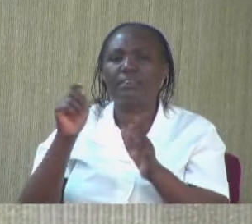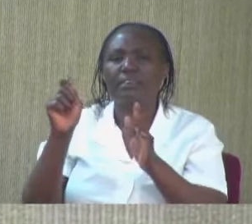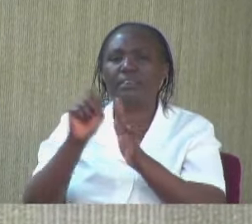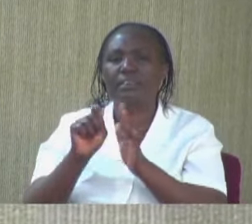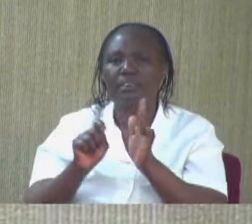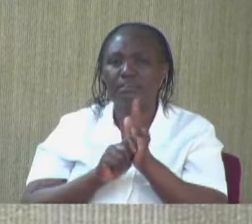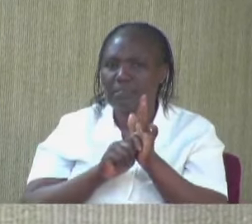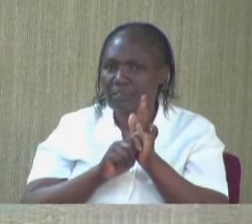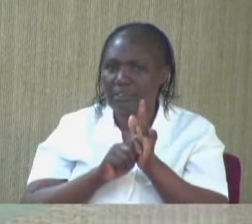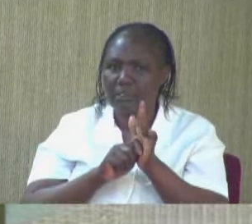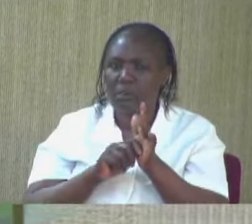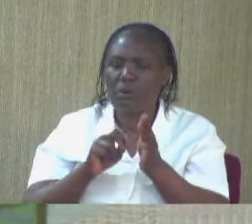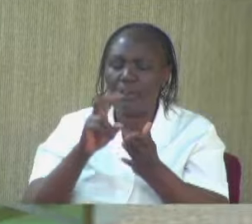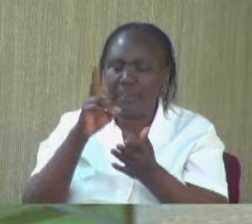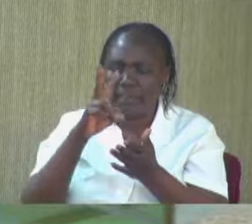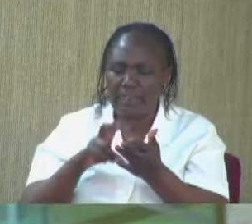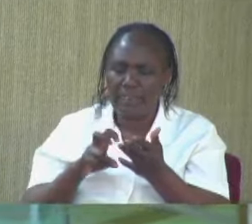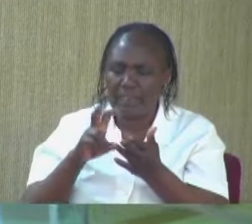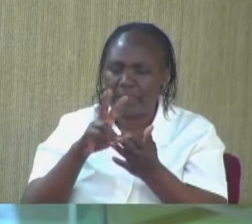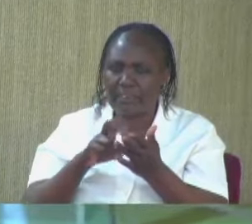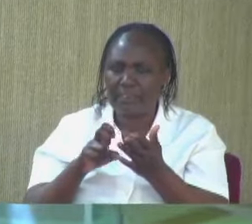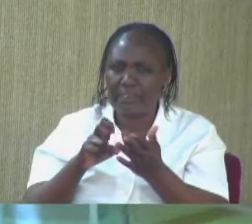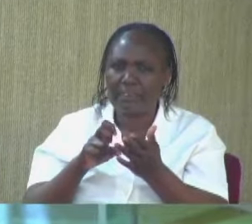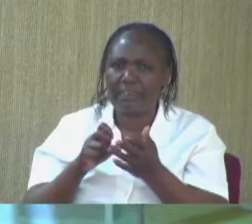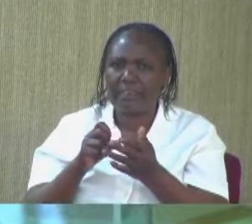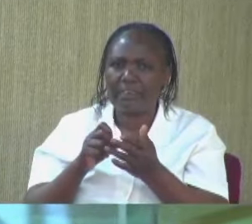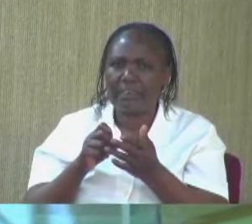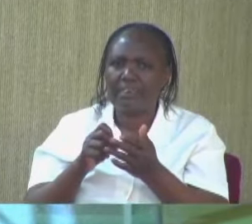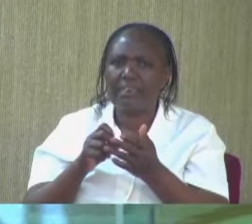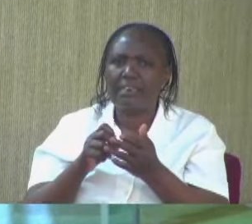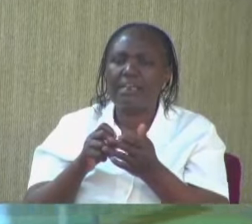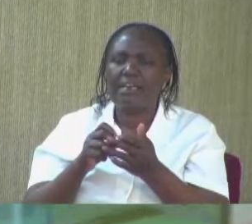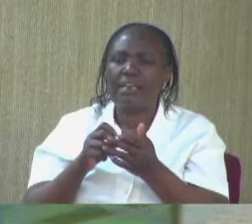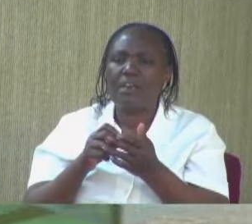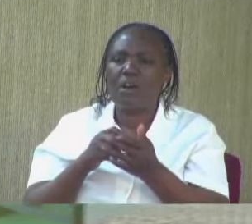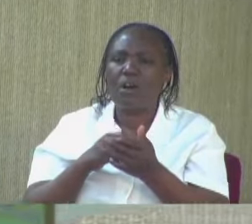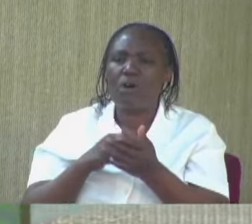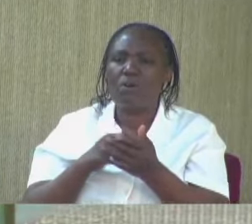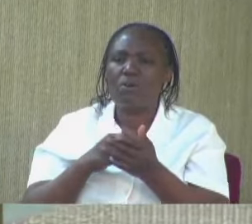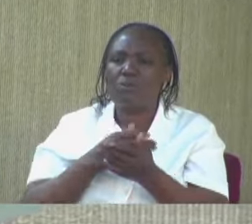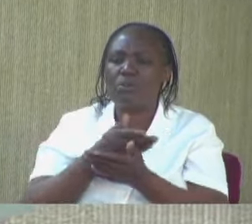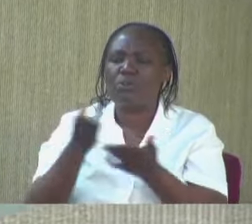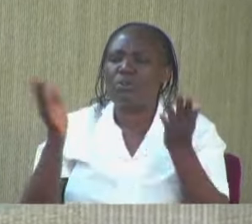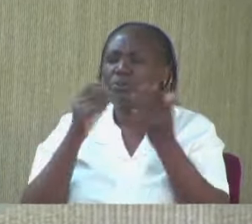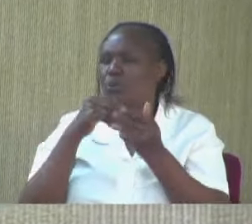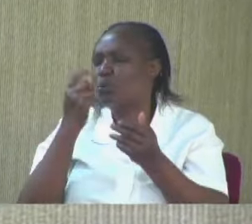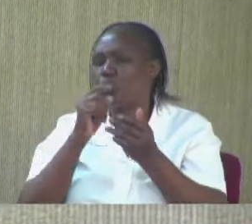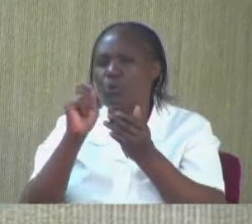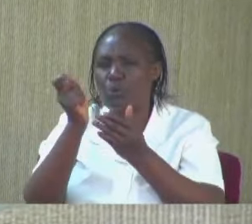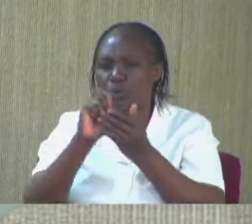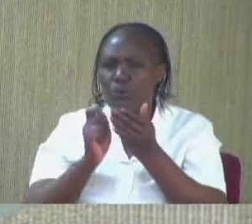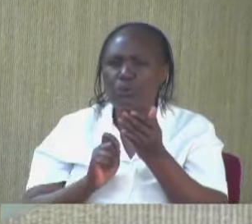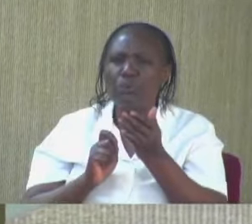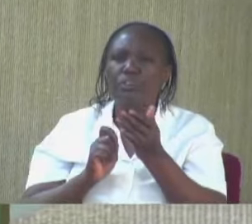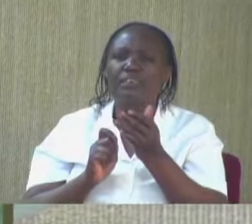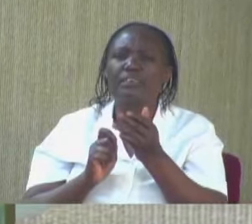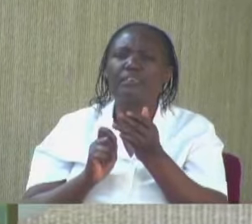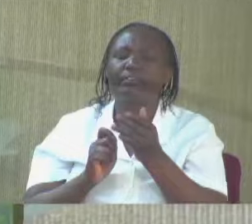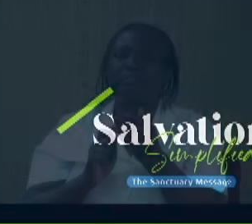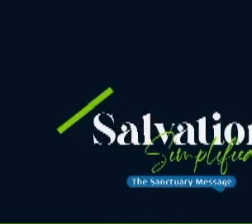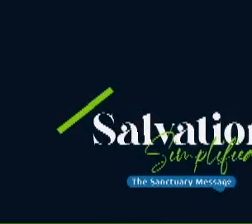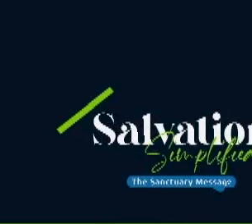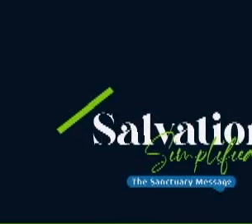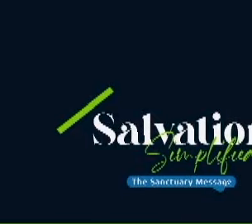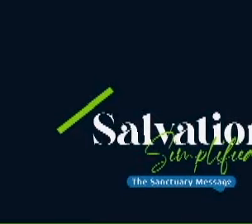in mind. And those who wrote the Old Testament were the prophets, all the way from Moses to Malachi. Then Jesus says,